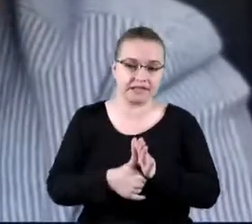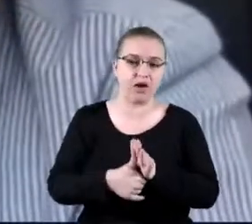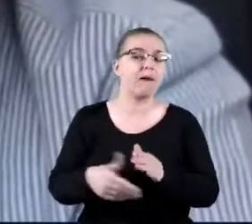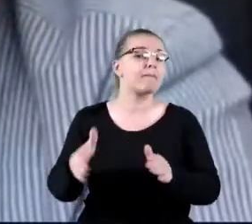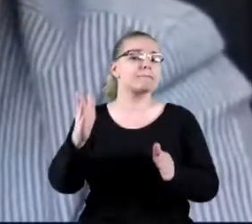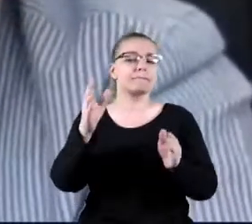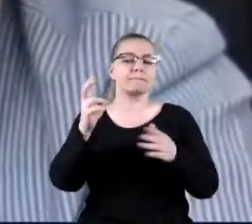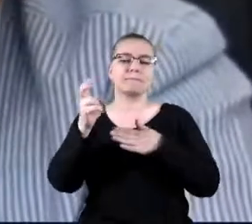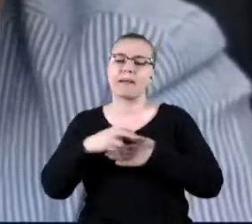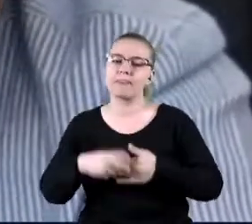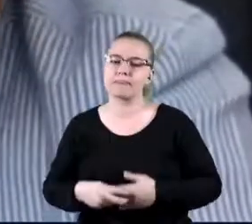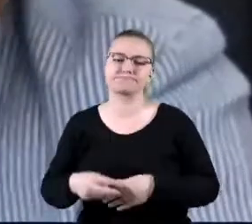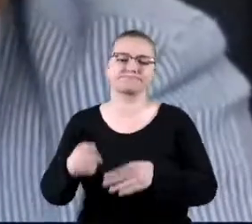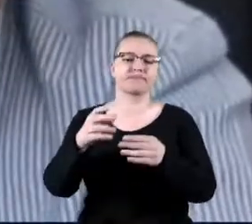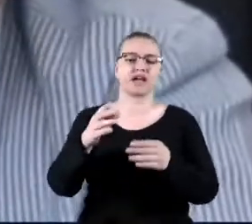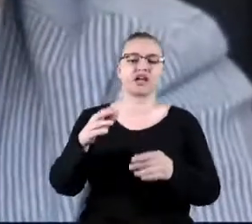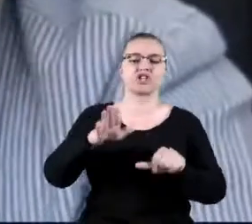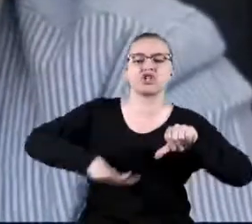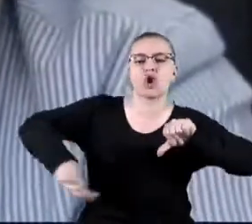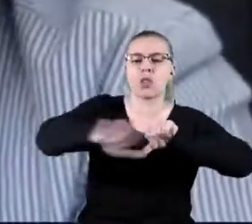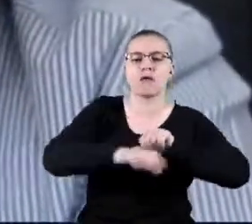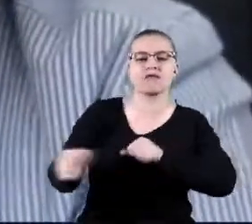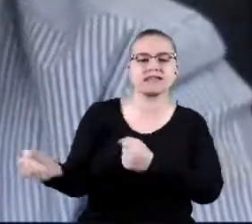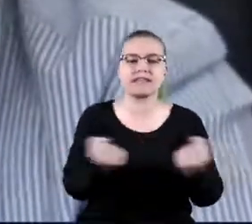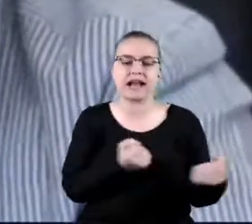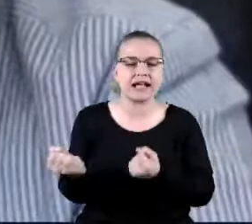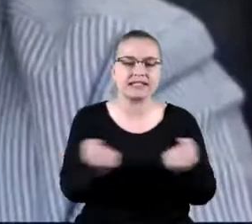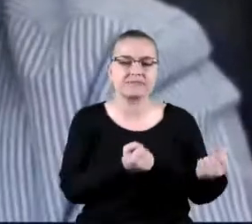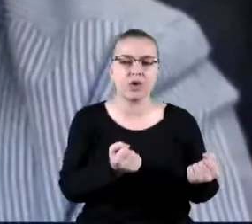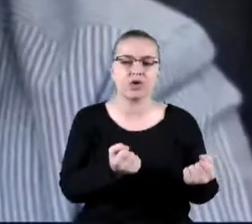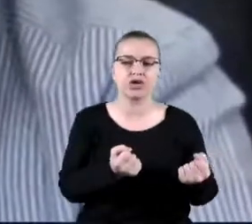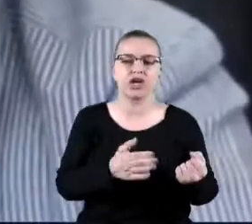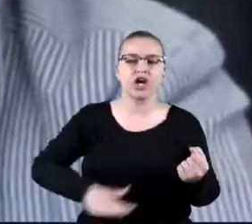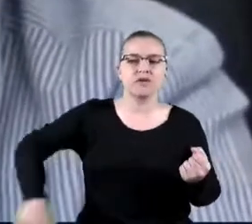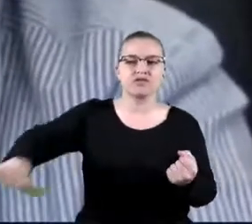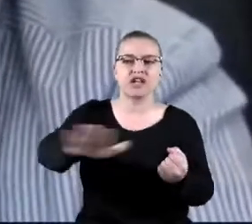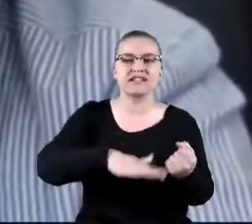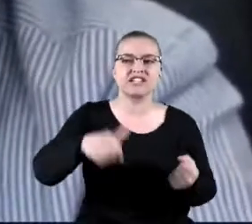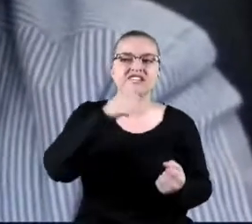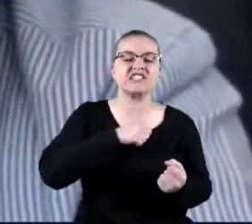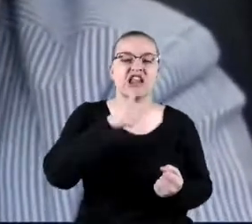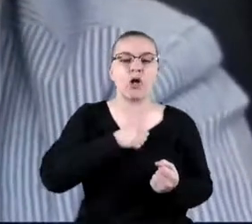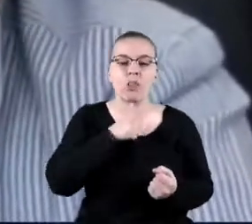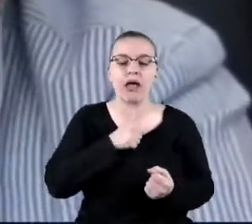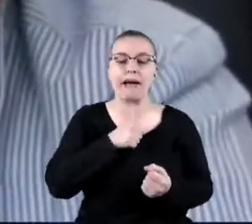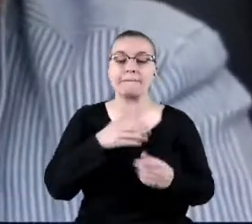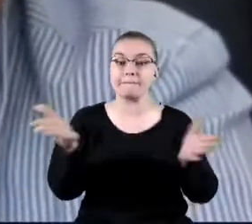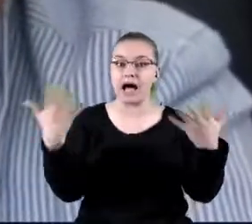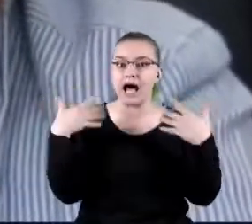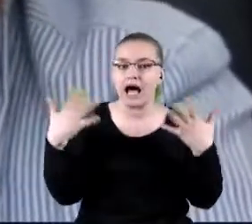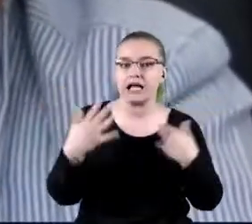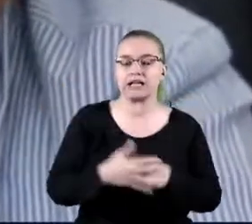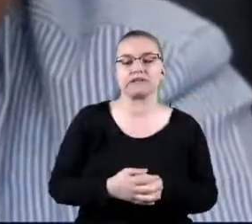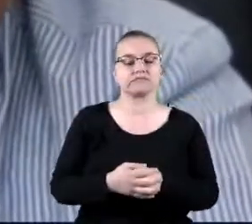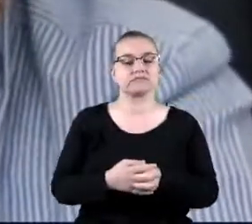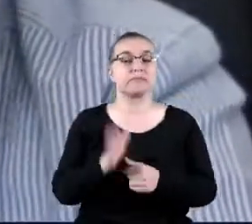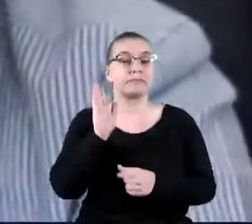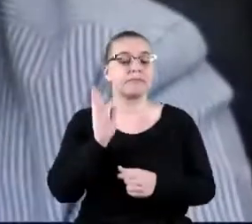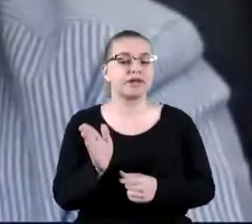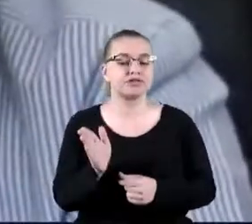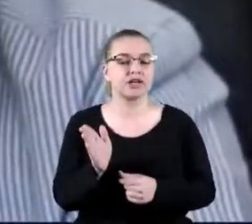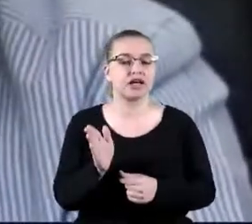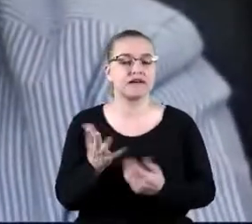request of the city. These are studies on the environment, on transport, on green space, on